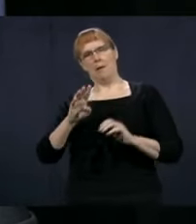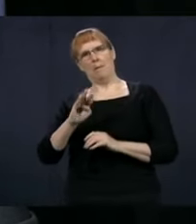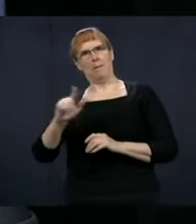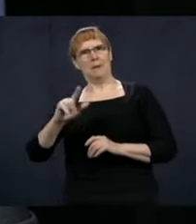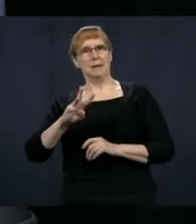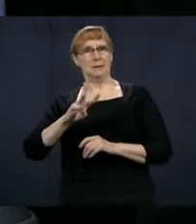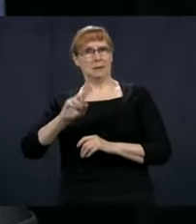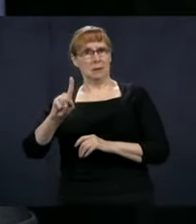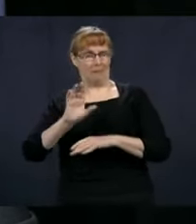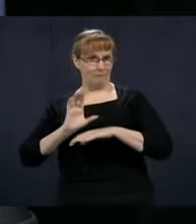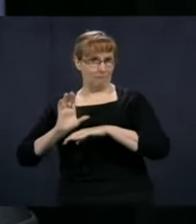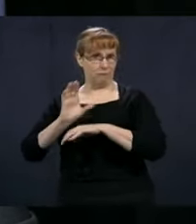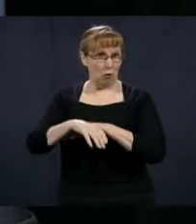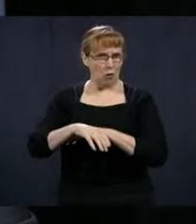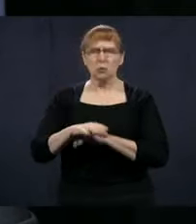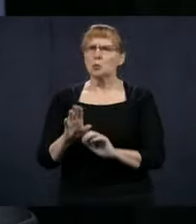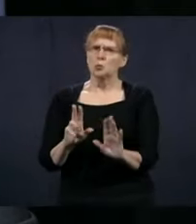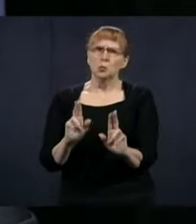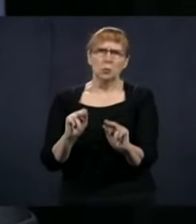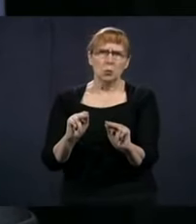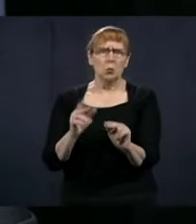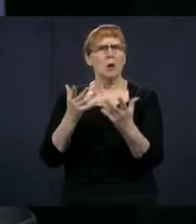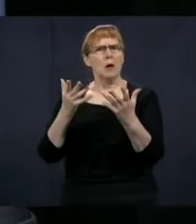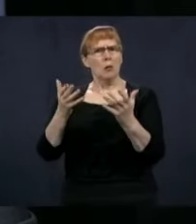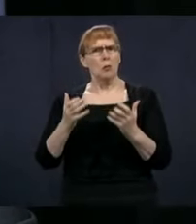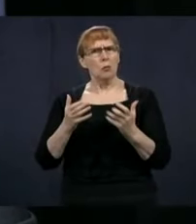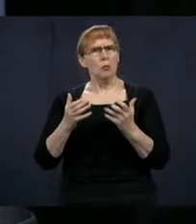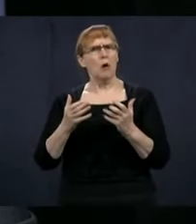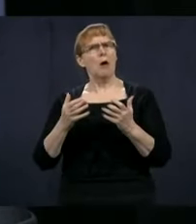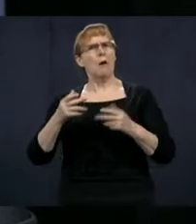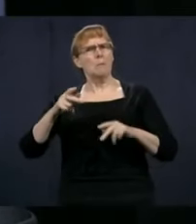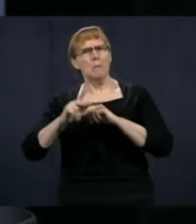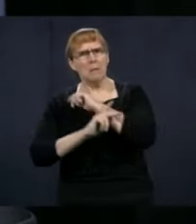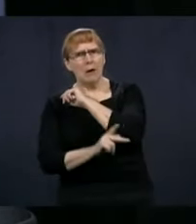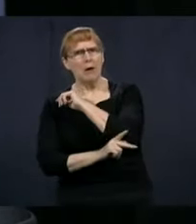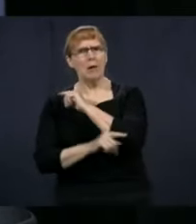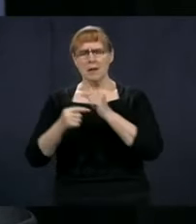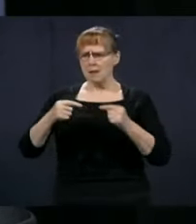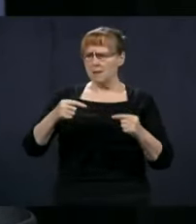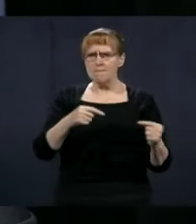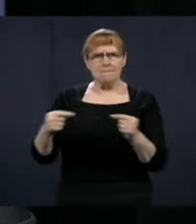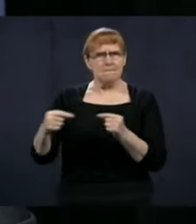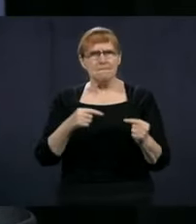groups. It was never our intent, I said it at the